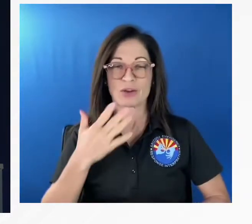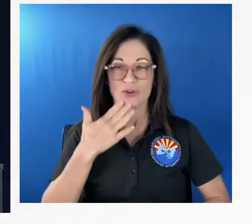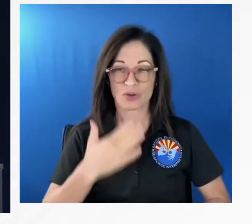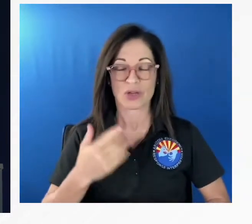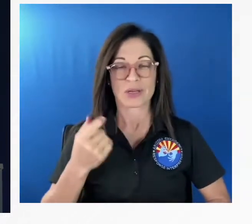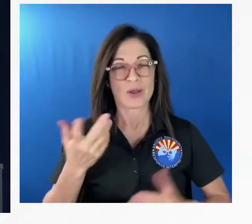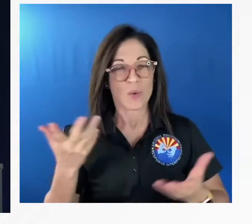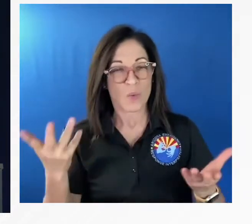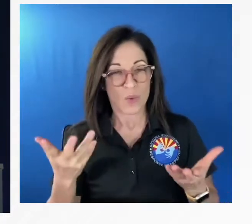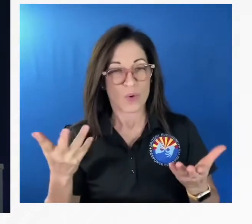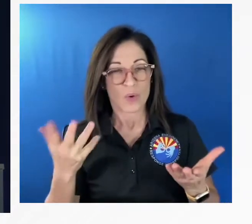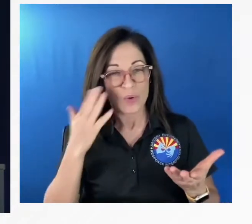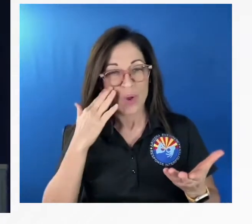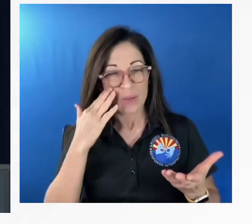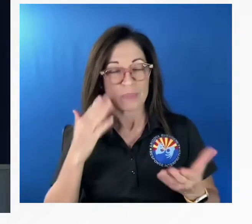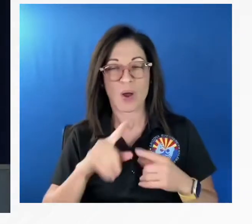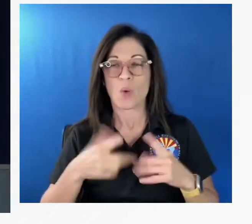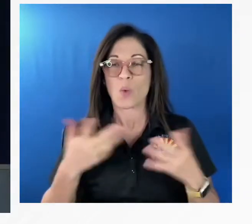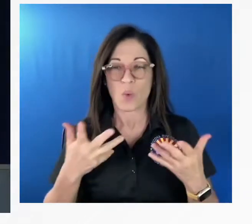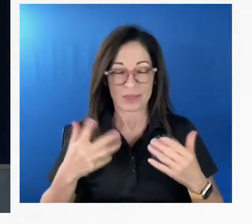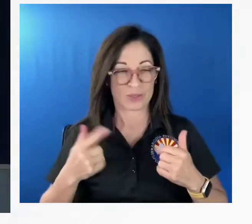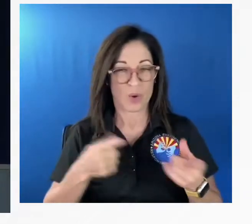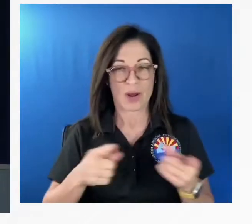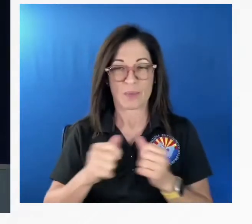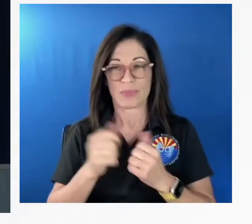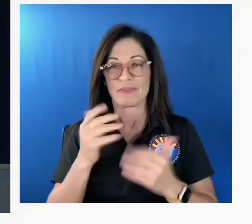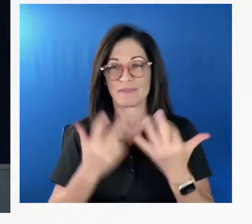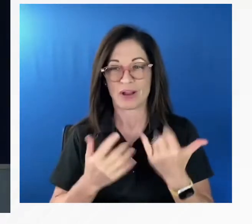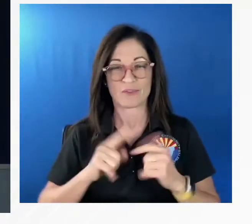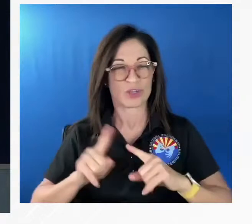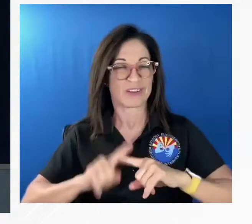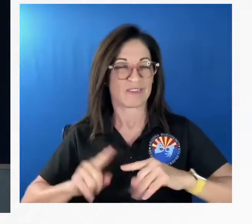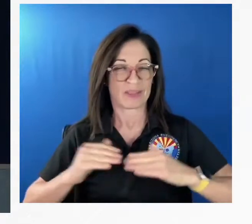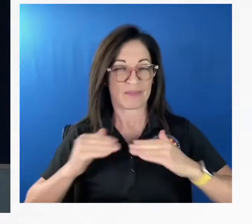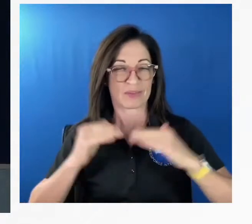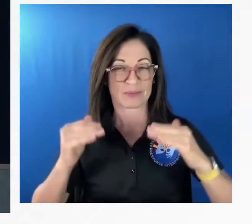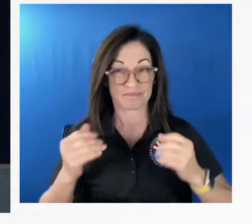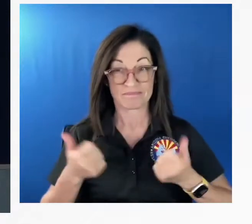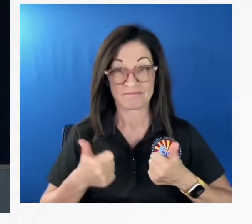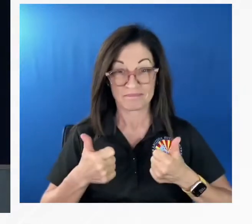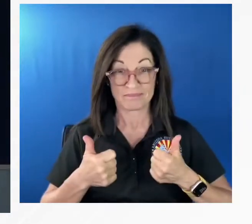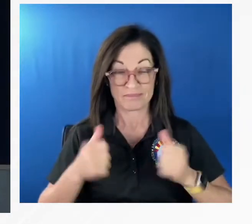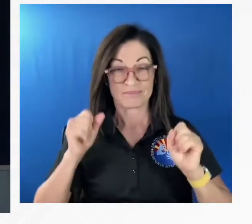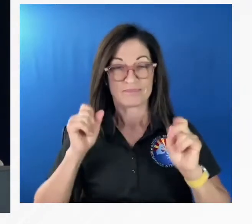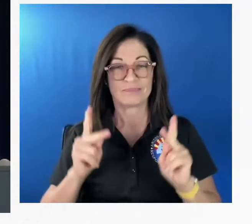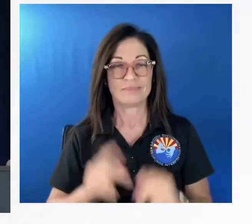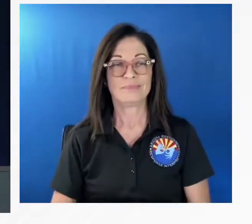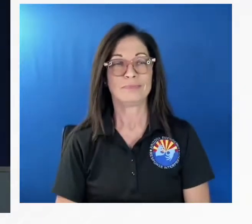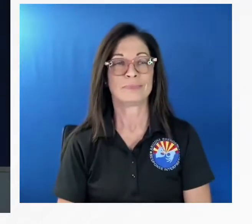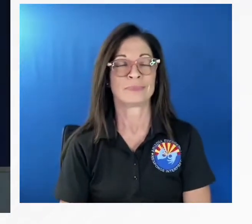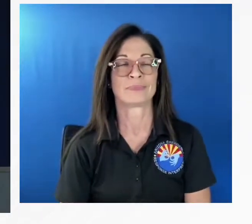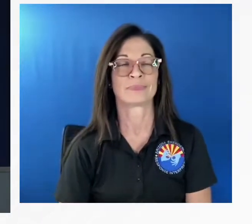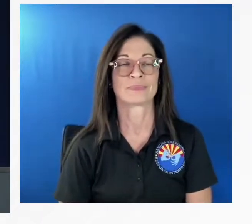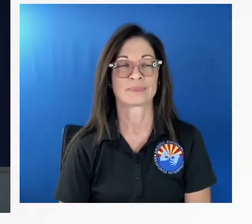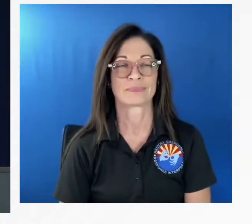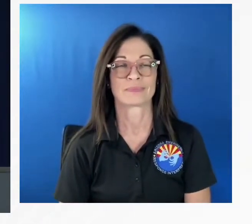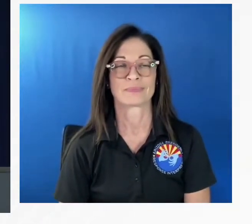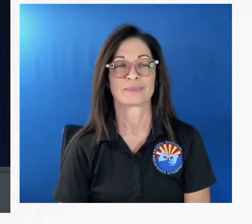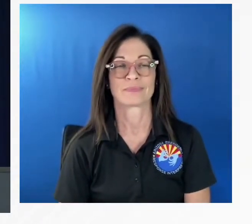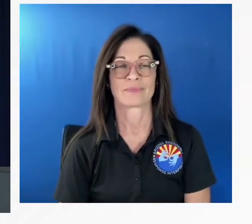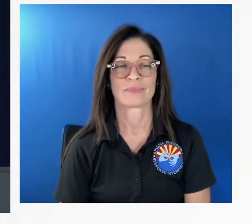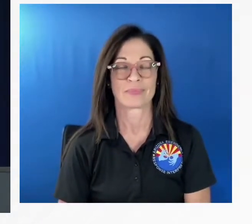at different levels. Sound reasonable? Okay, so, and I got some notes here, make sure, keep